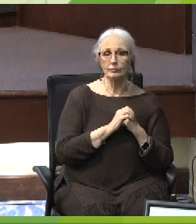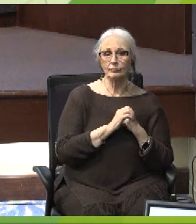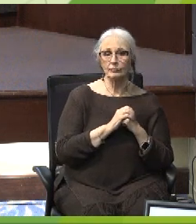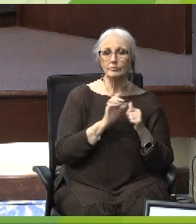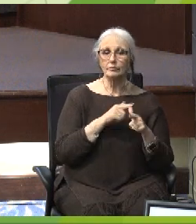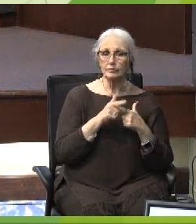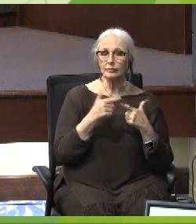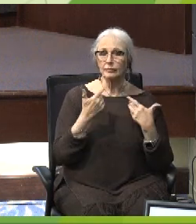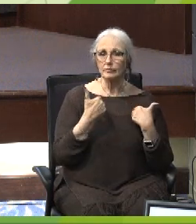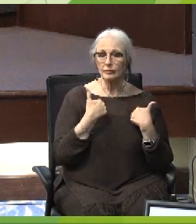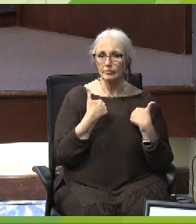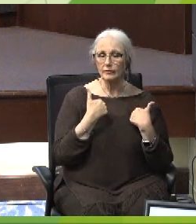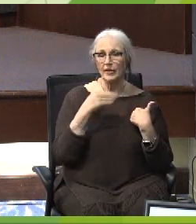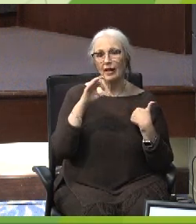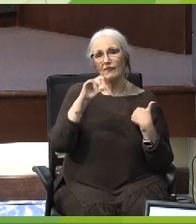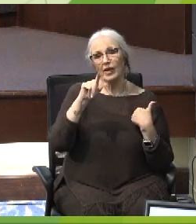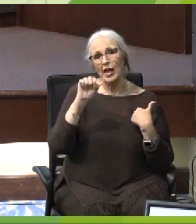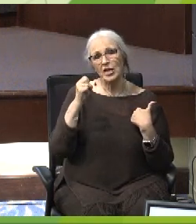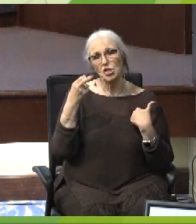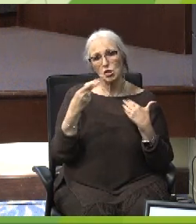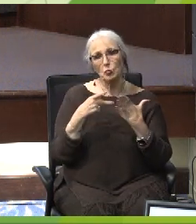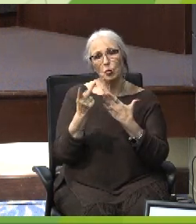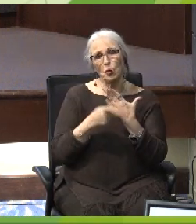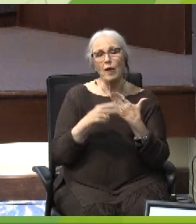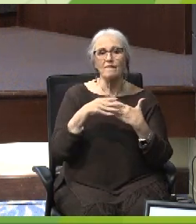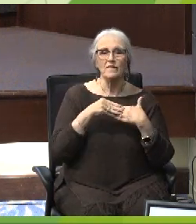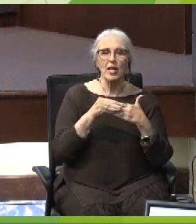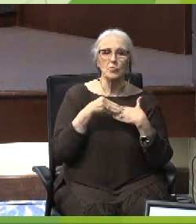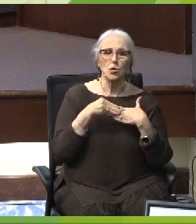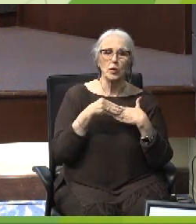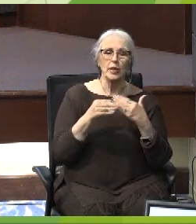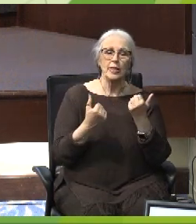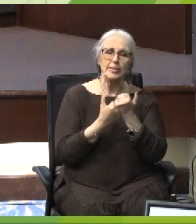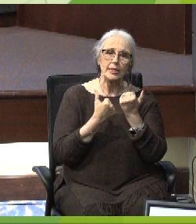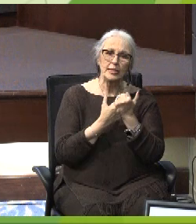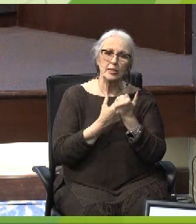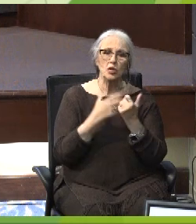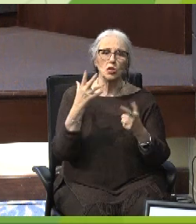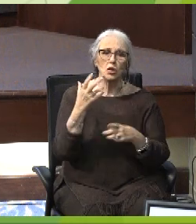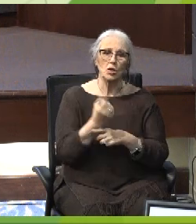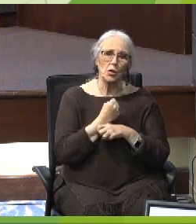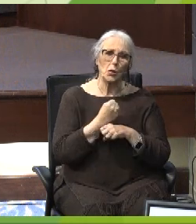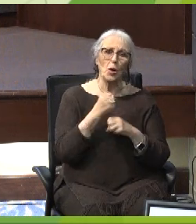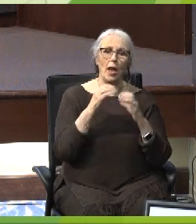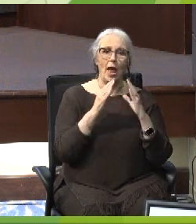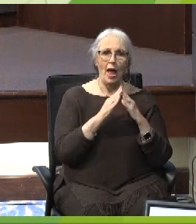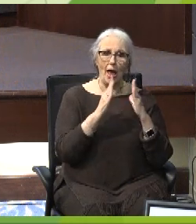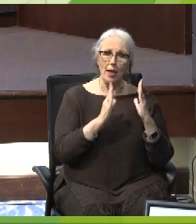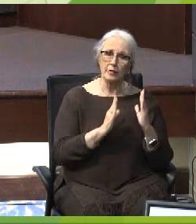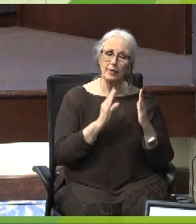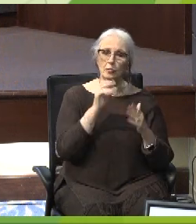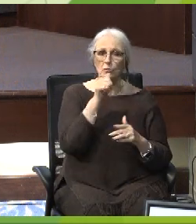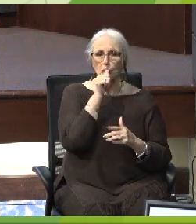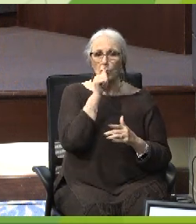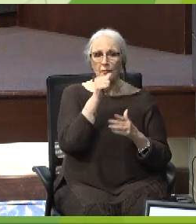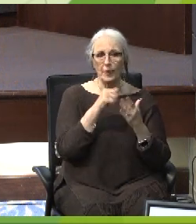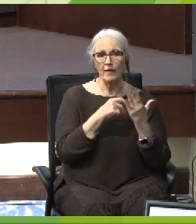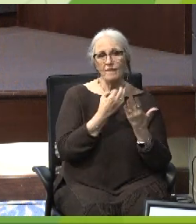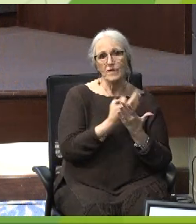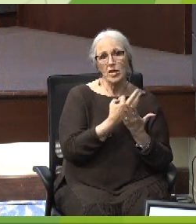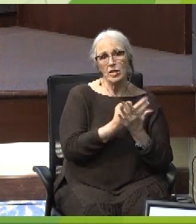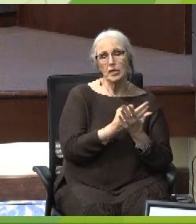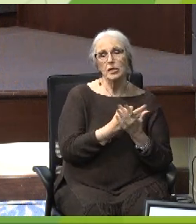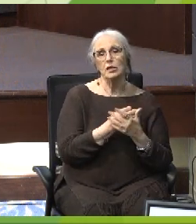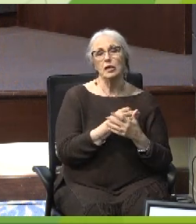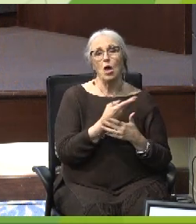And then we have our Flash program. That's flexible assistance to secure housing. This is privately funded by the Homeless Coalition